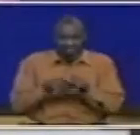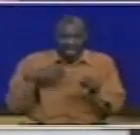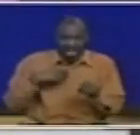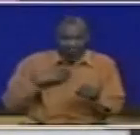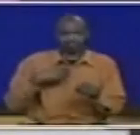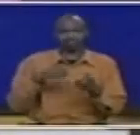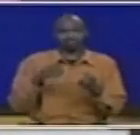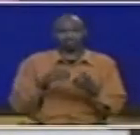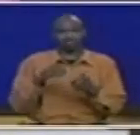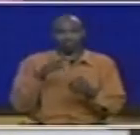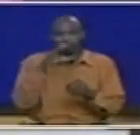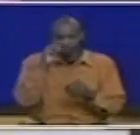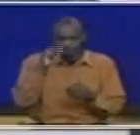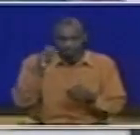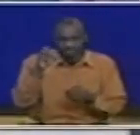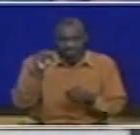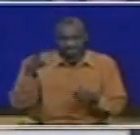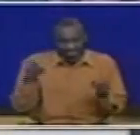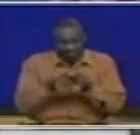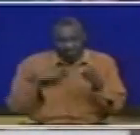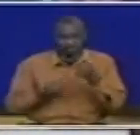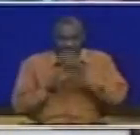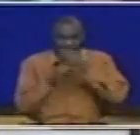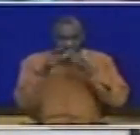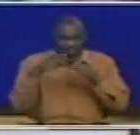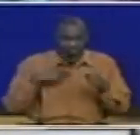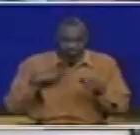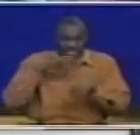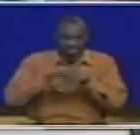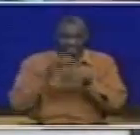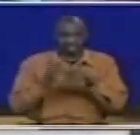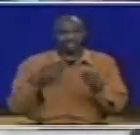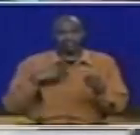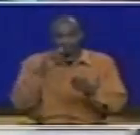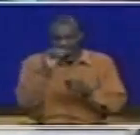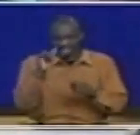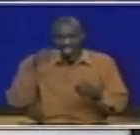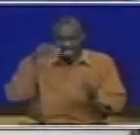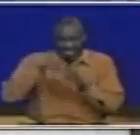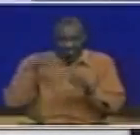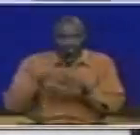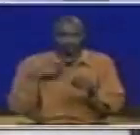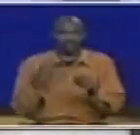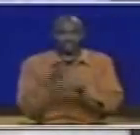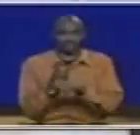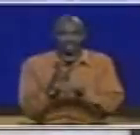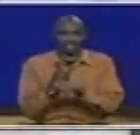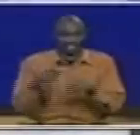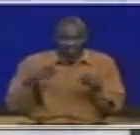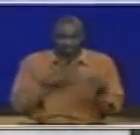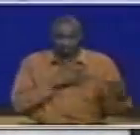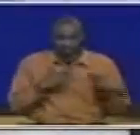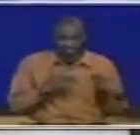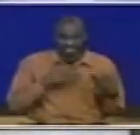principals, Moses Wetangula, when they rallied support for him to contest the Bungoma Senate by election scheduled for December. There is concern from